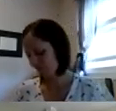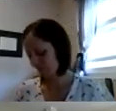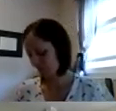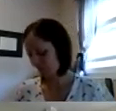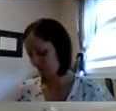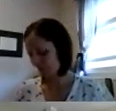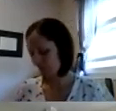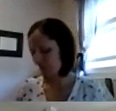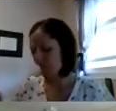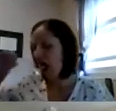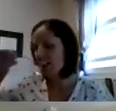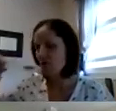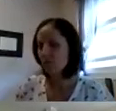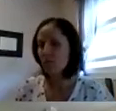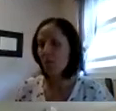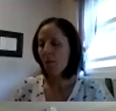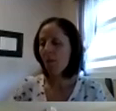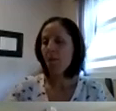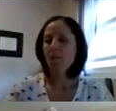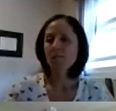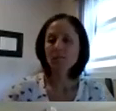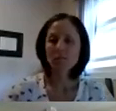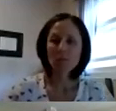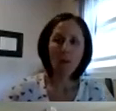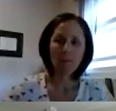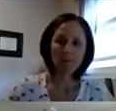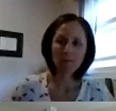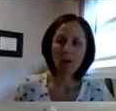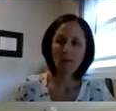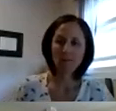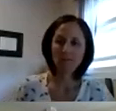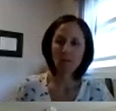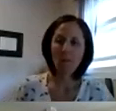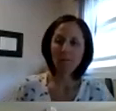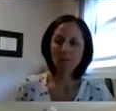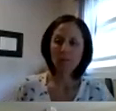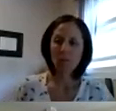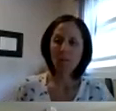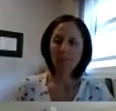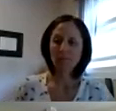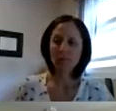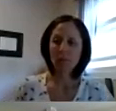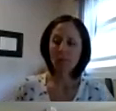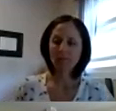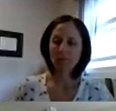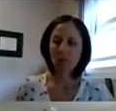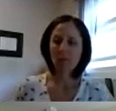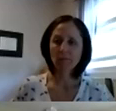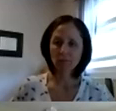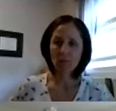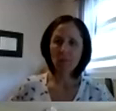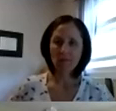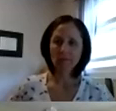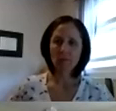currently receiving grants from SDAC, but is otherwise eligible, they can only apply for this small organizational